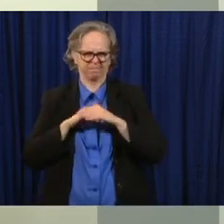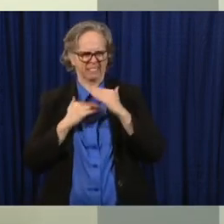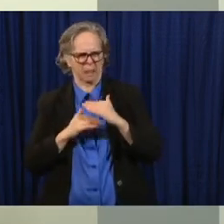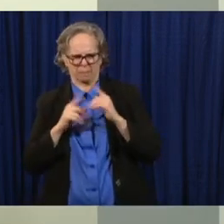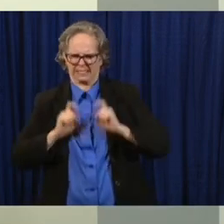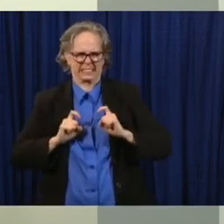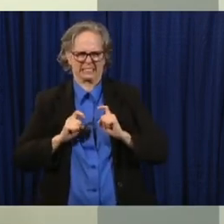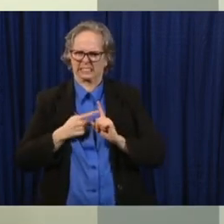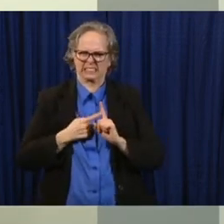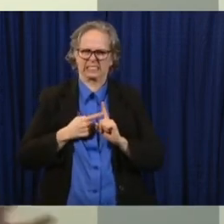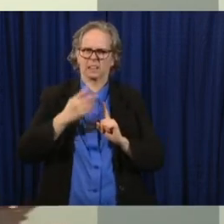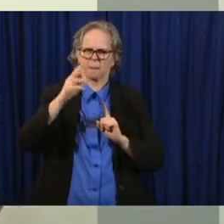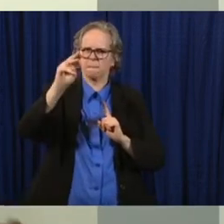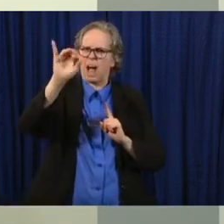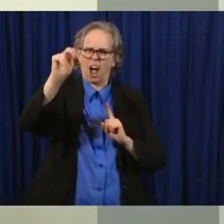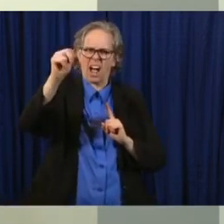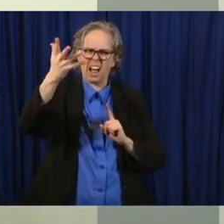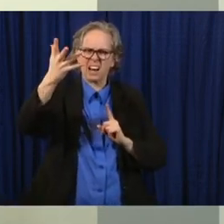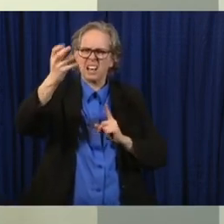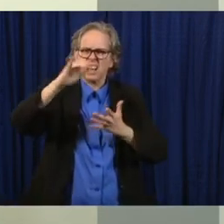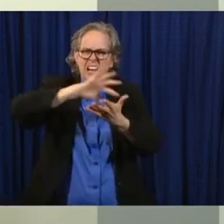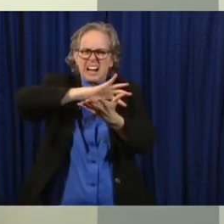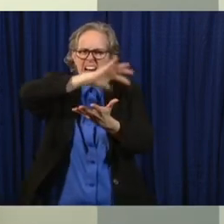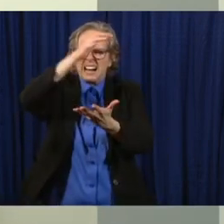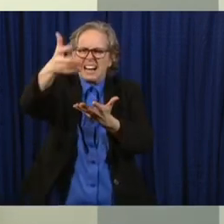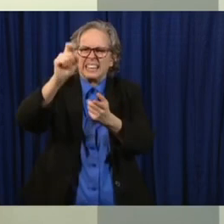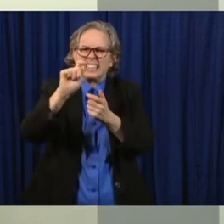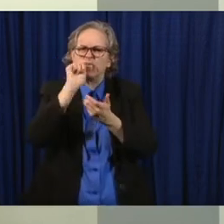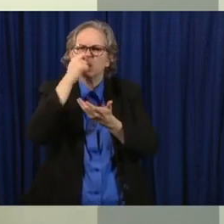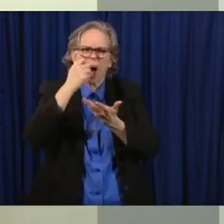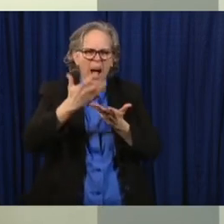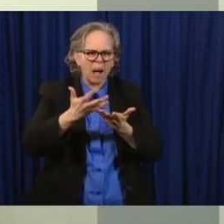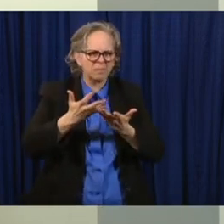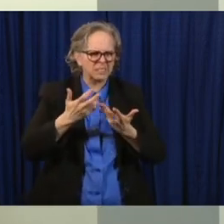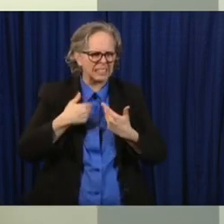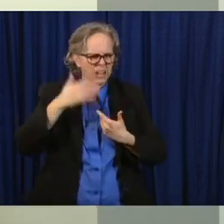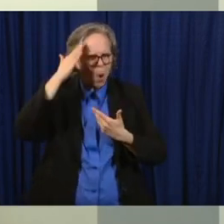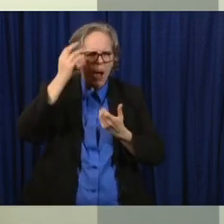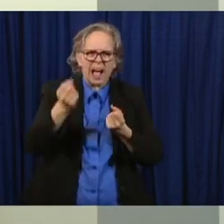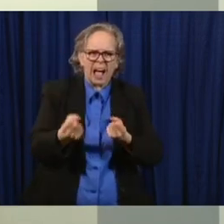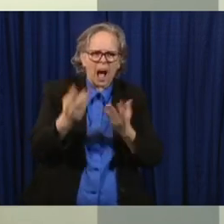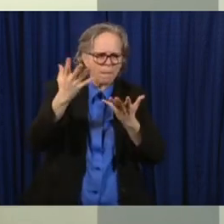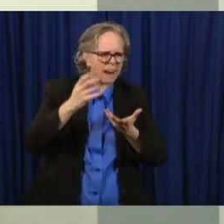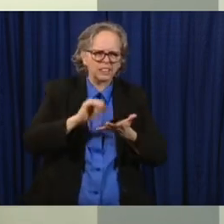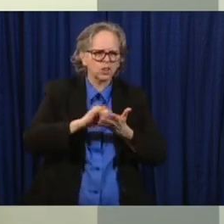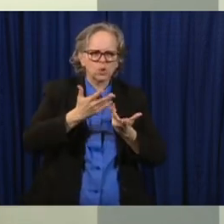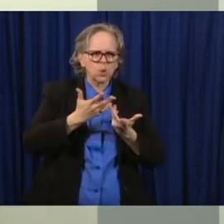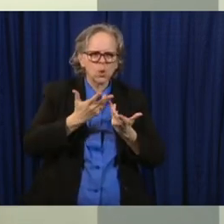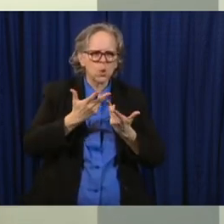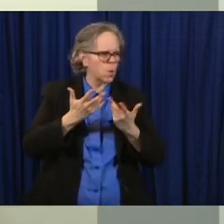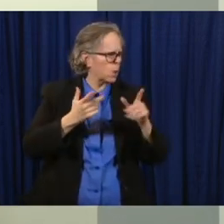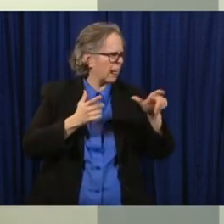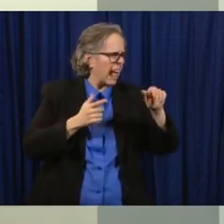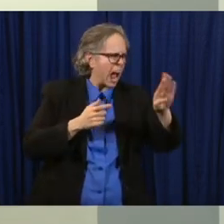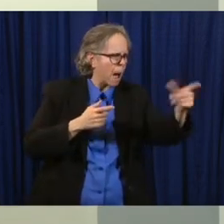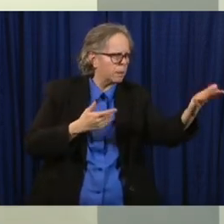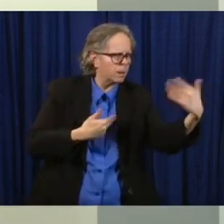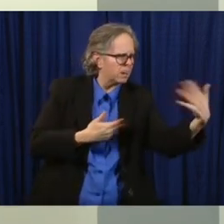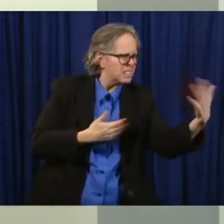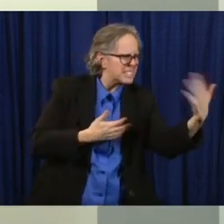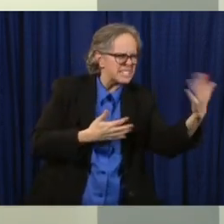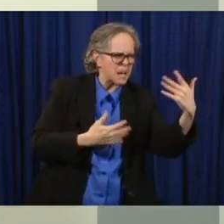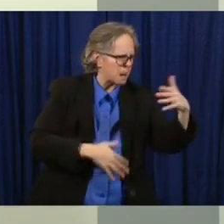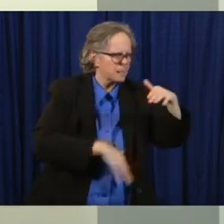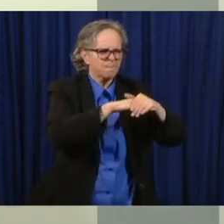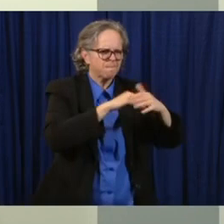all those swabs to a bunch of different labs and share across the state so that we maximally test people? So that